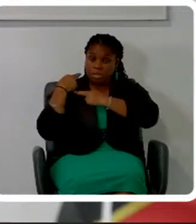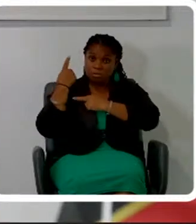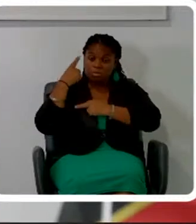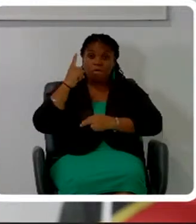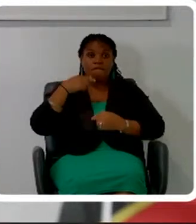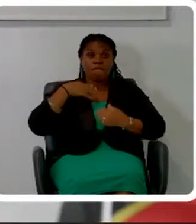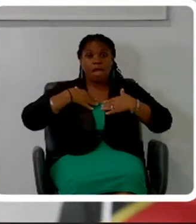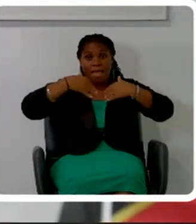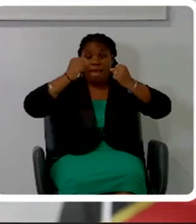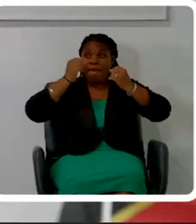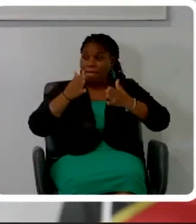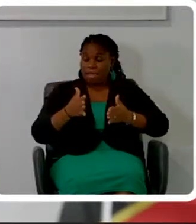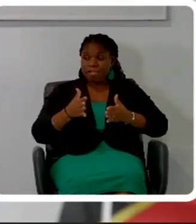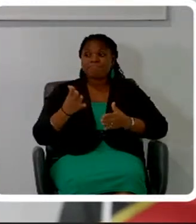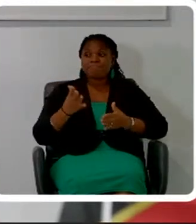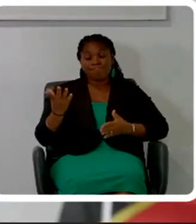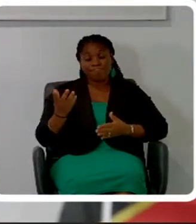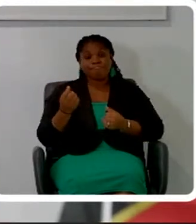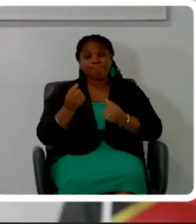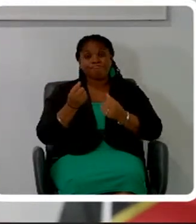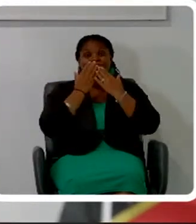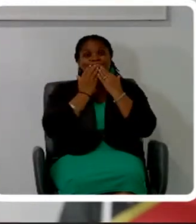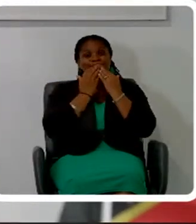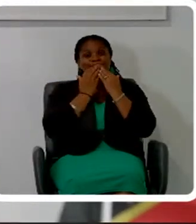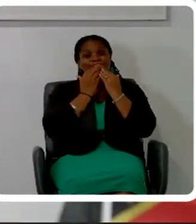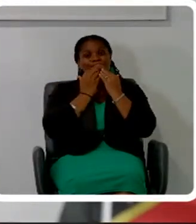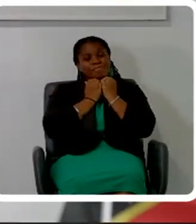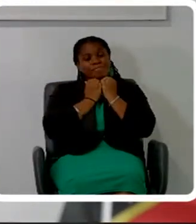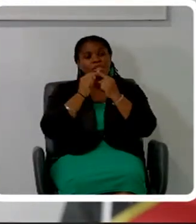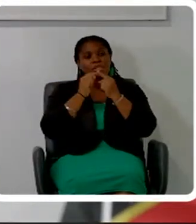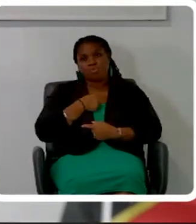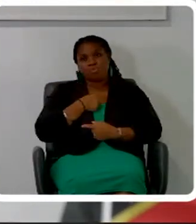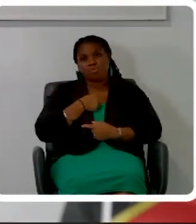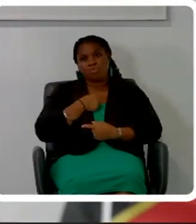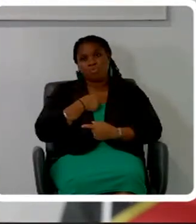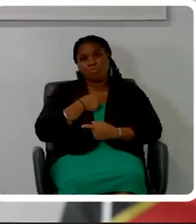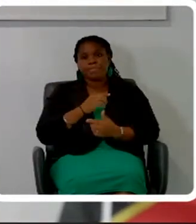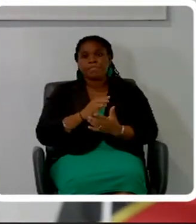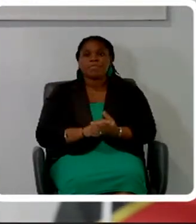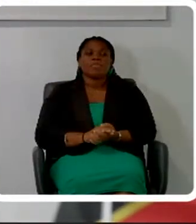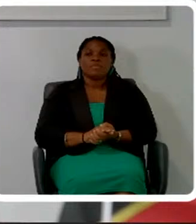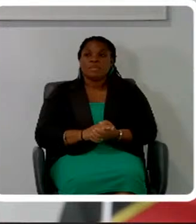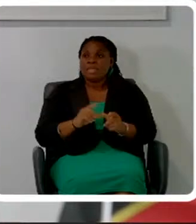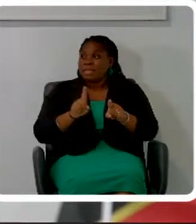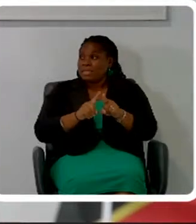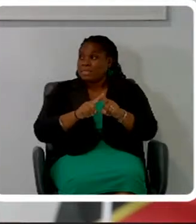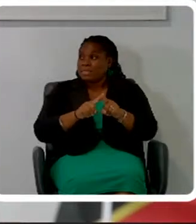CARICOM, this matter is dear to me. However, well, I must also add that is